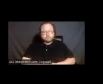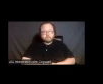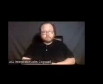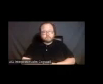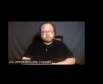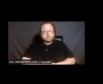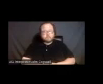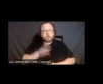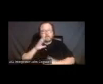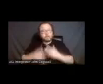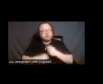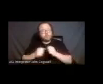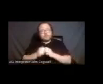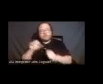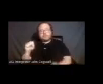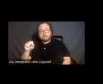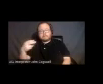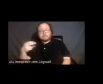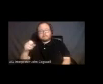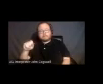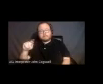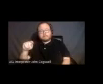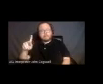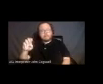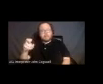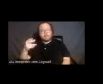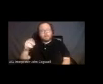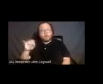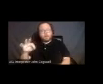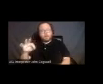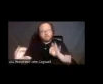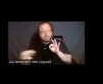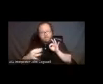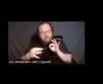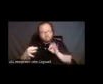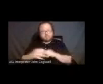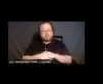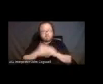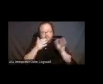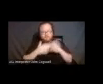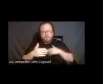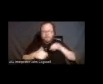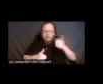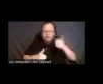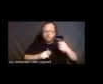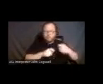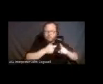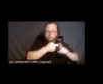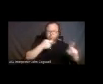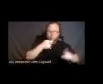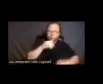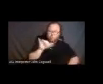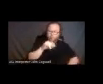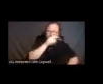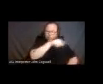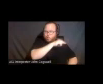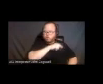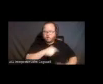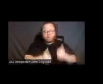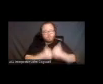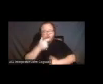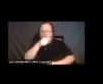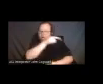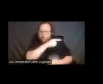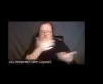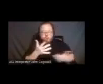In addition to stakeholder feedback, the department's planning is informed by other sources as well. Most of these are data